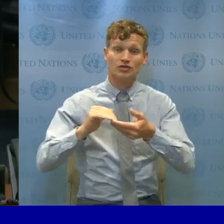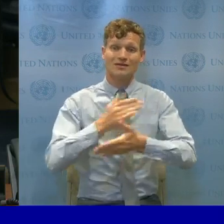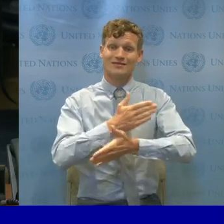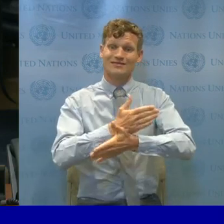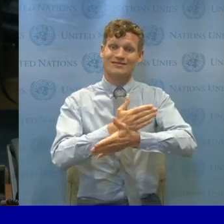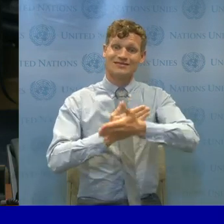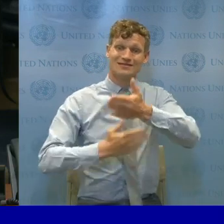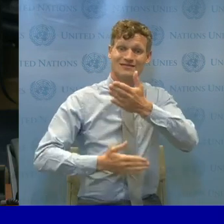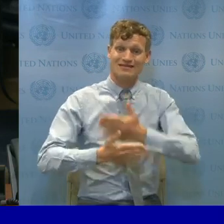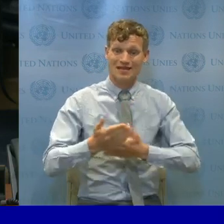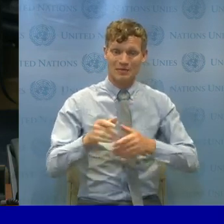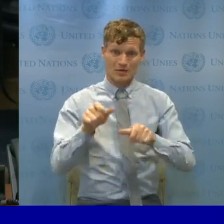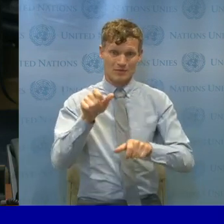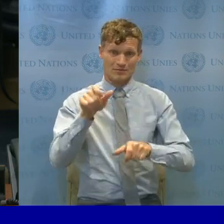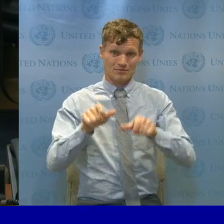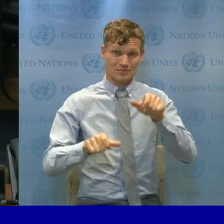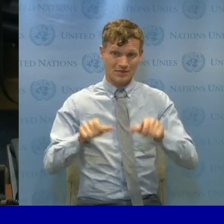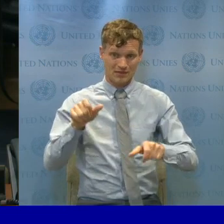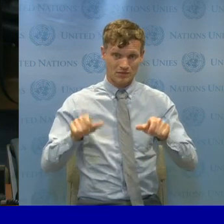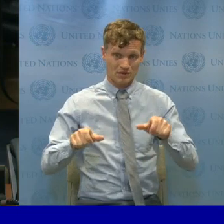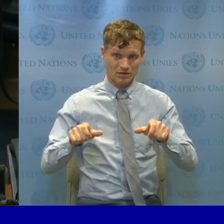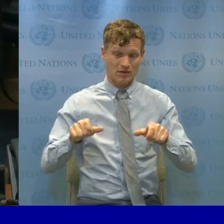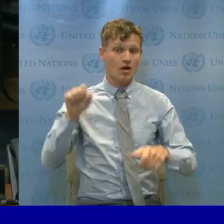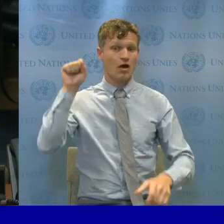Uzbekistan. Please take the floor.